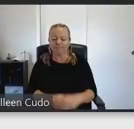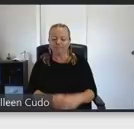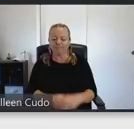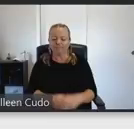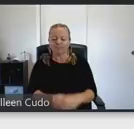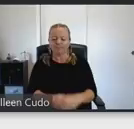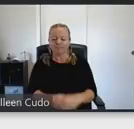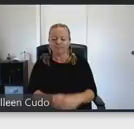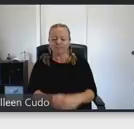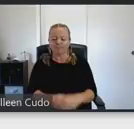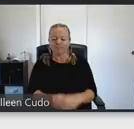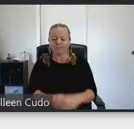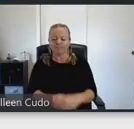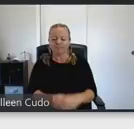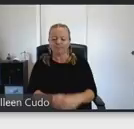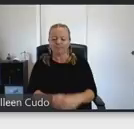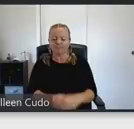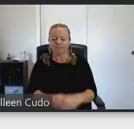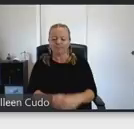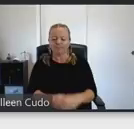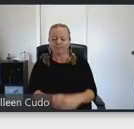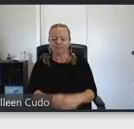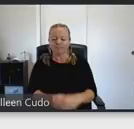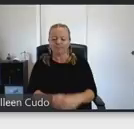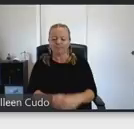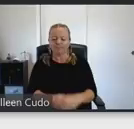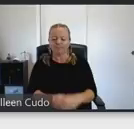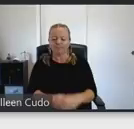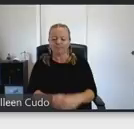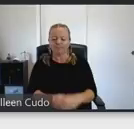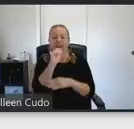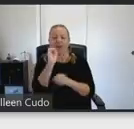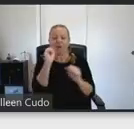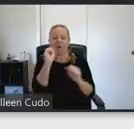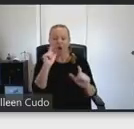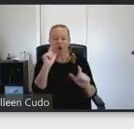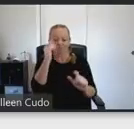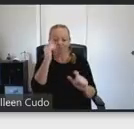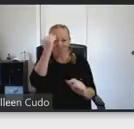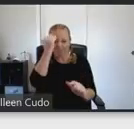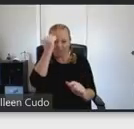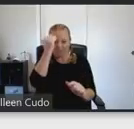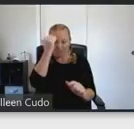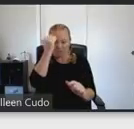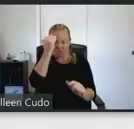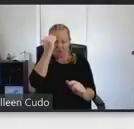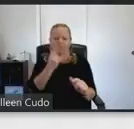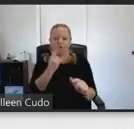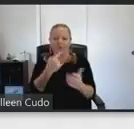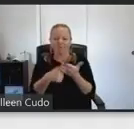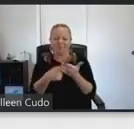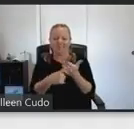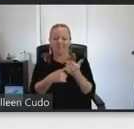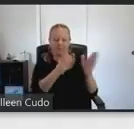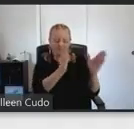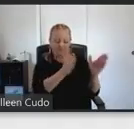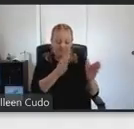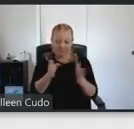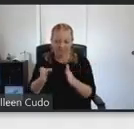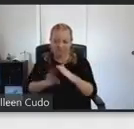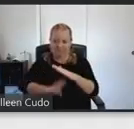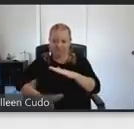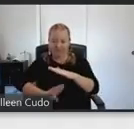so. Because not everybody is familiar, I'm going to walk through some of the basics as I go. The landing page that you'll come